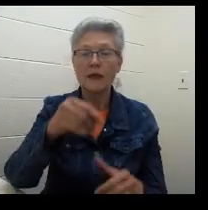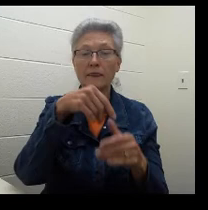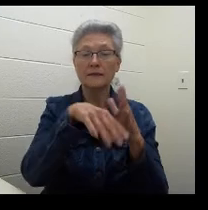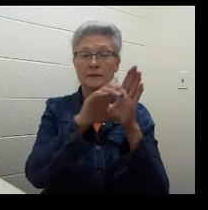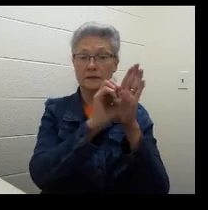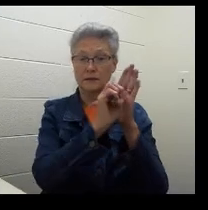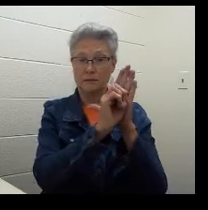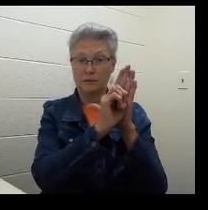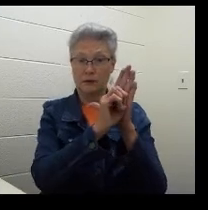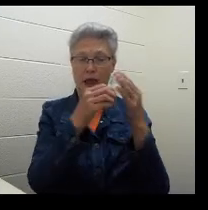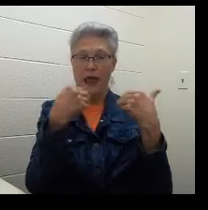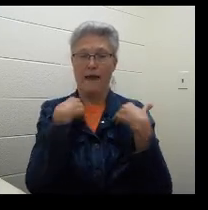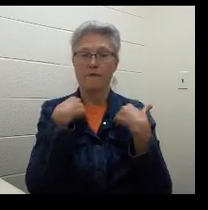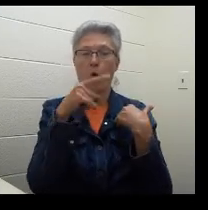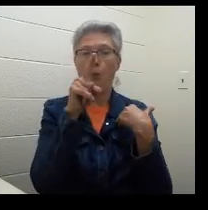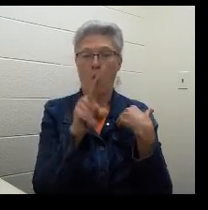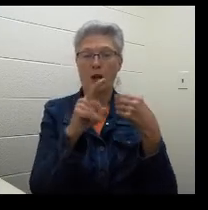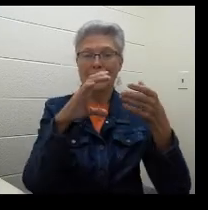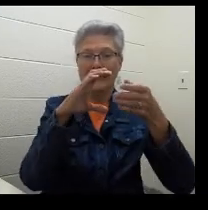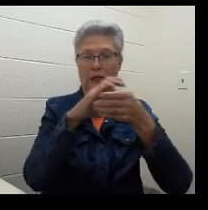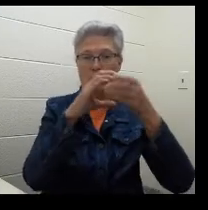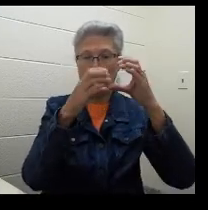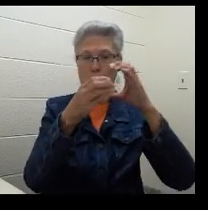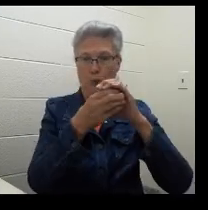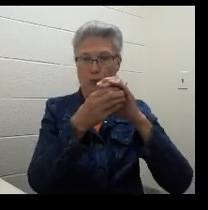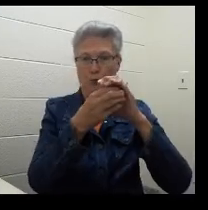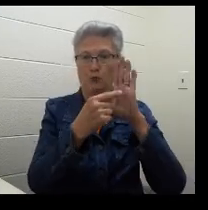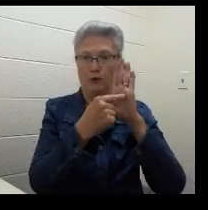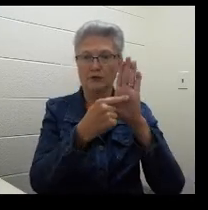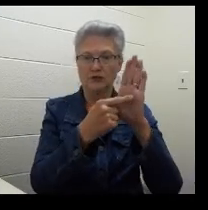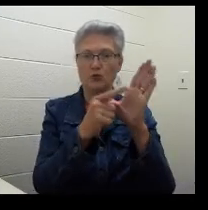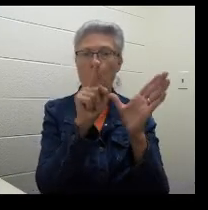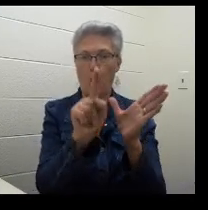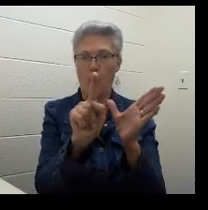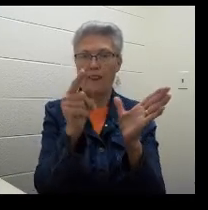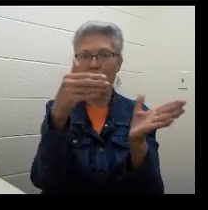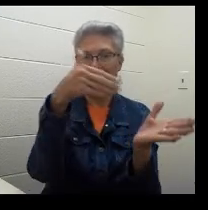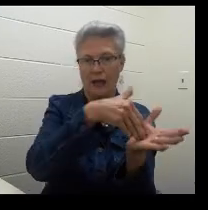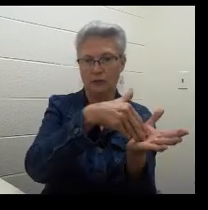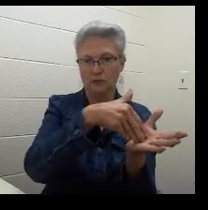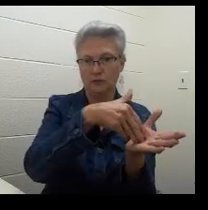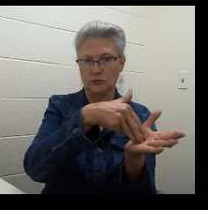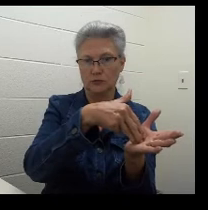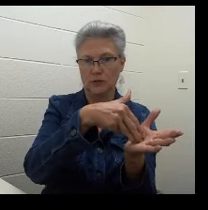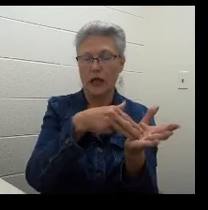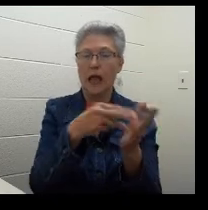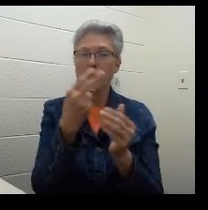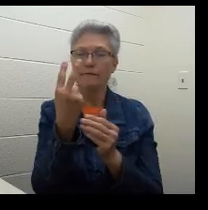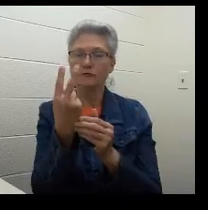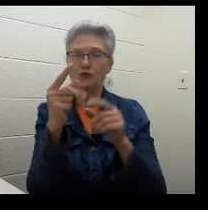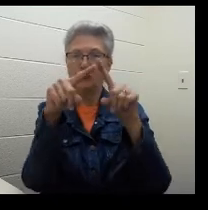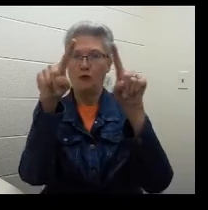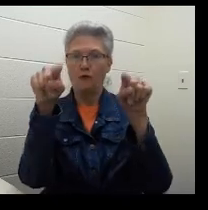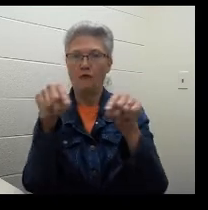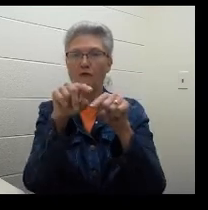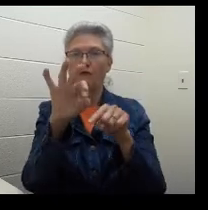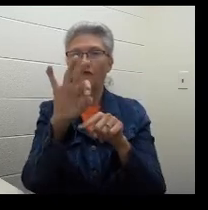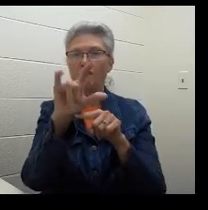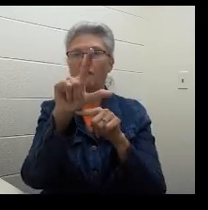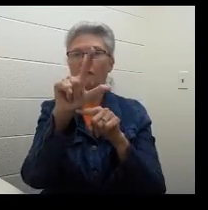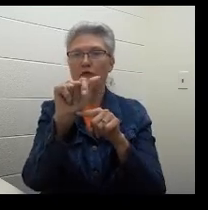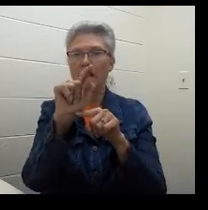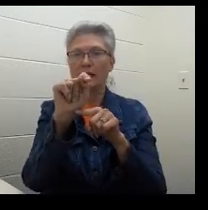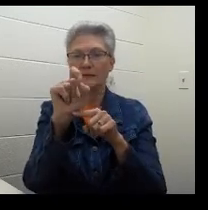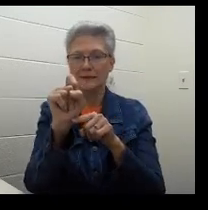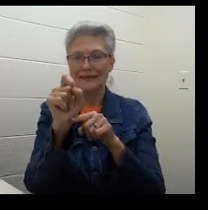In this example, I have one big cube, which represents 1,000. I have two flats. Each one